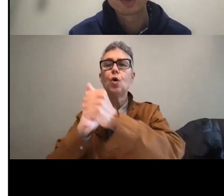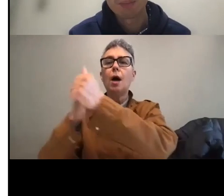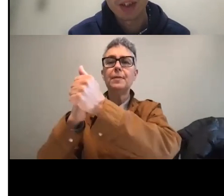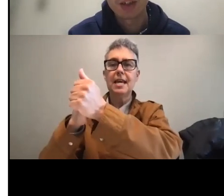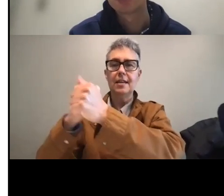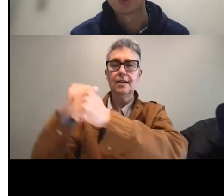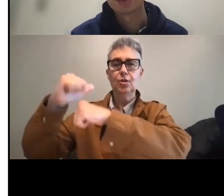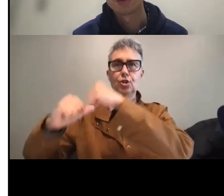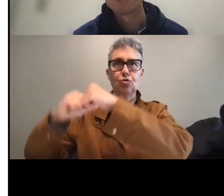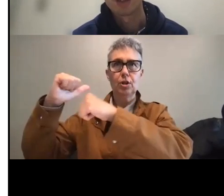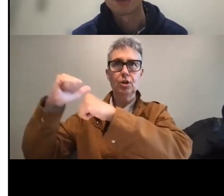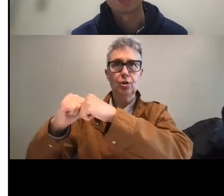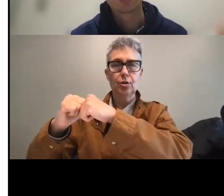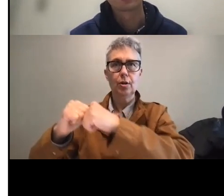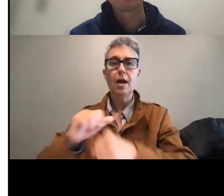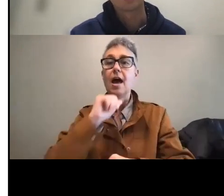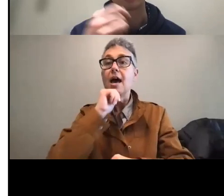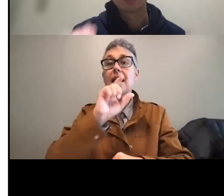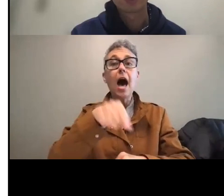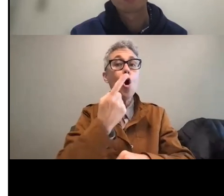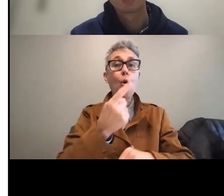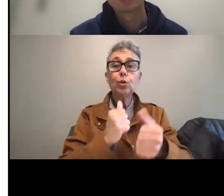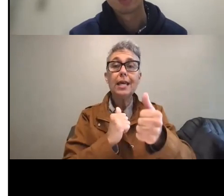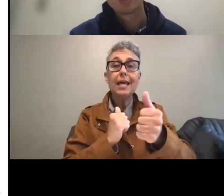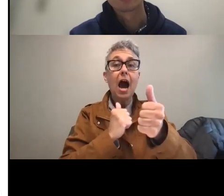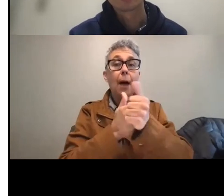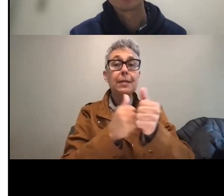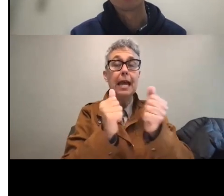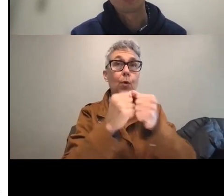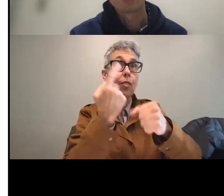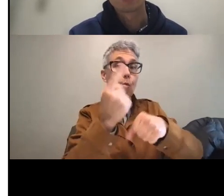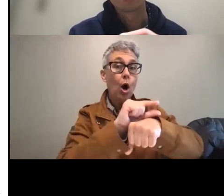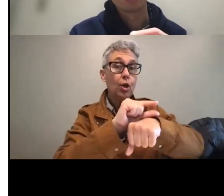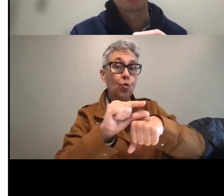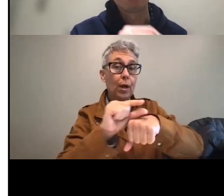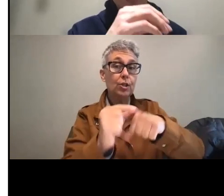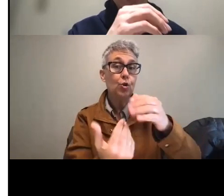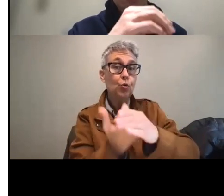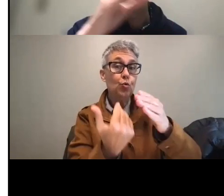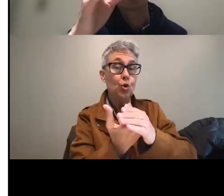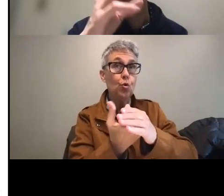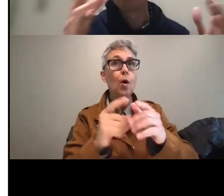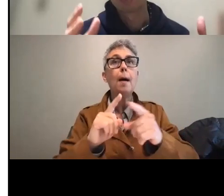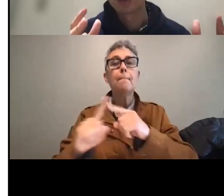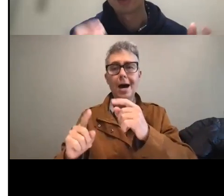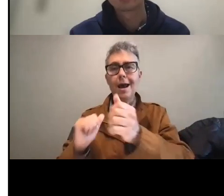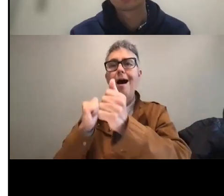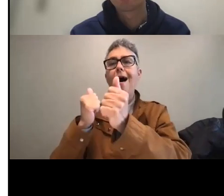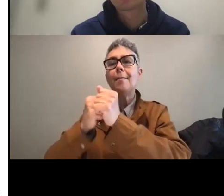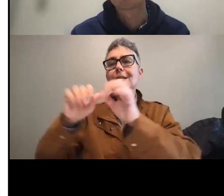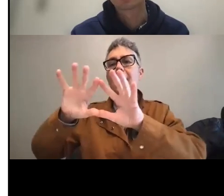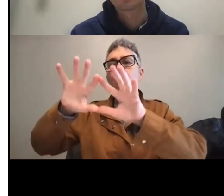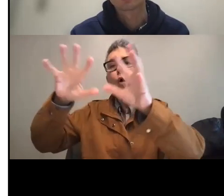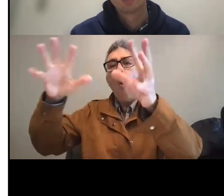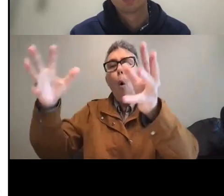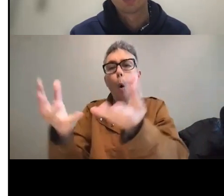not just updating this residue, the new residue being inserted, but we want to update the structure globally. And this is